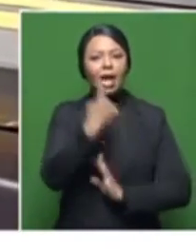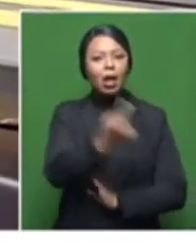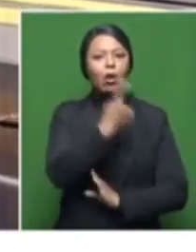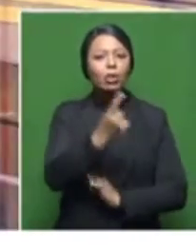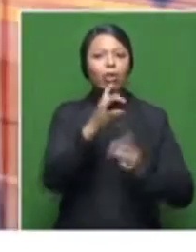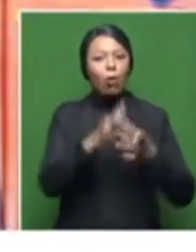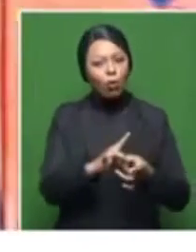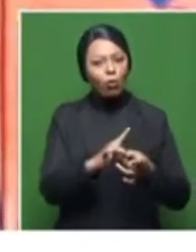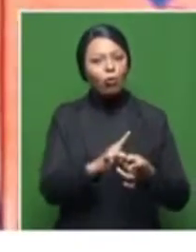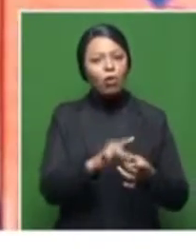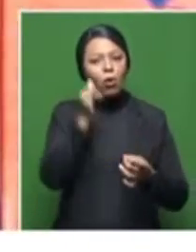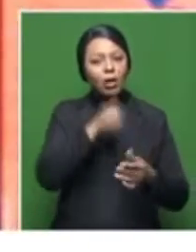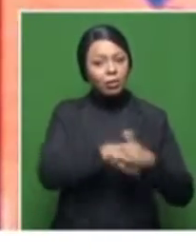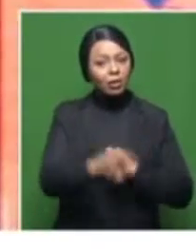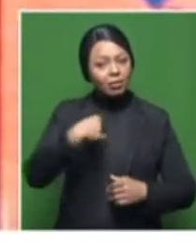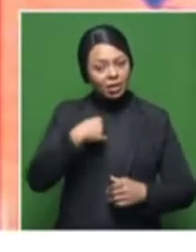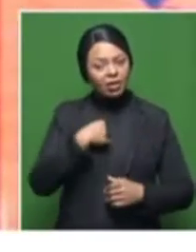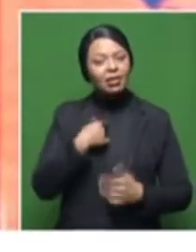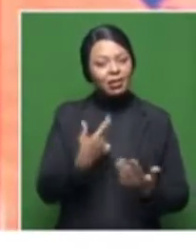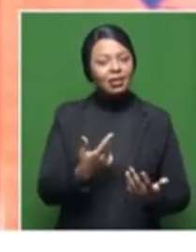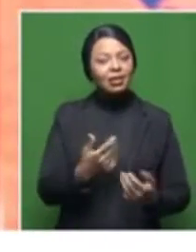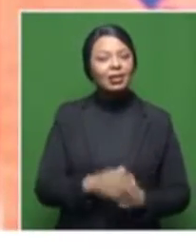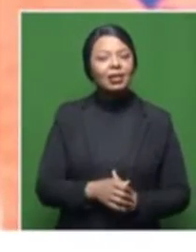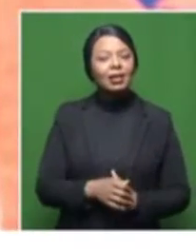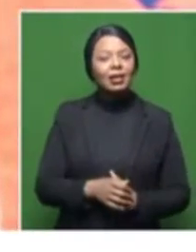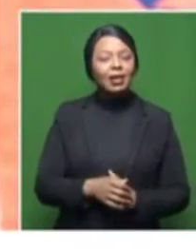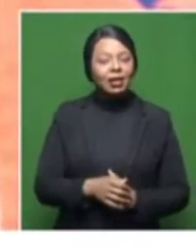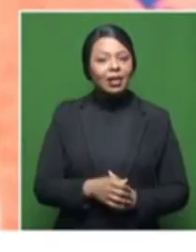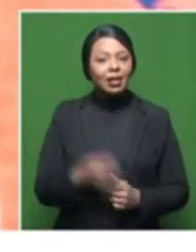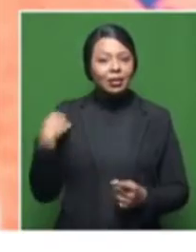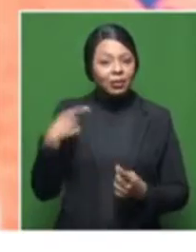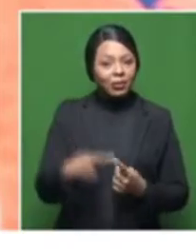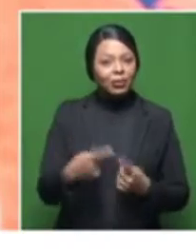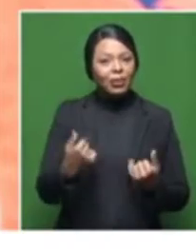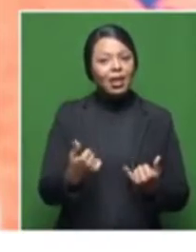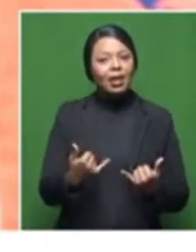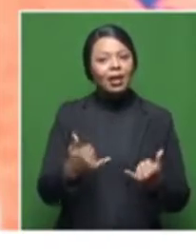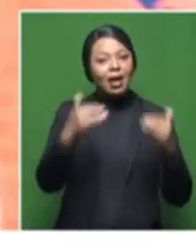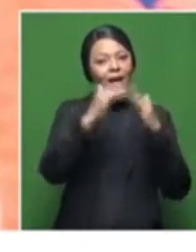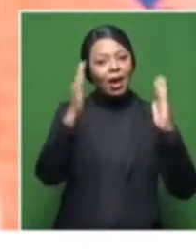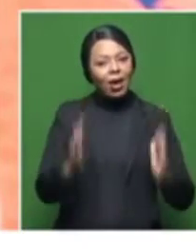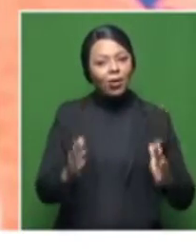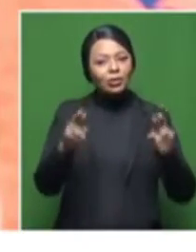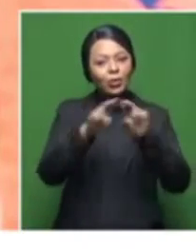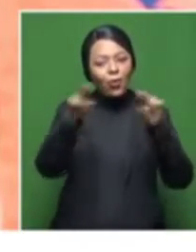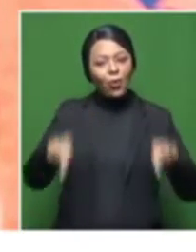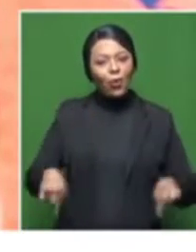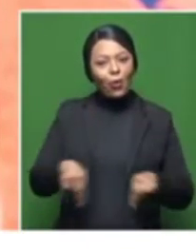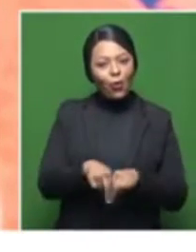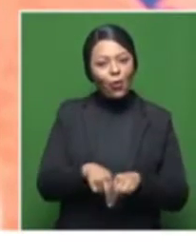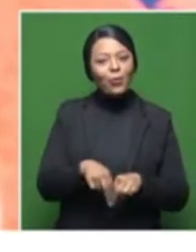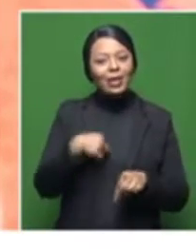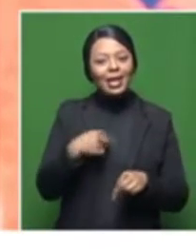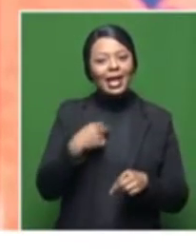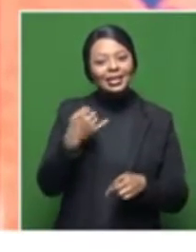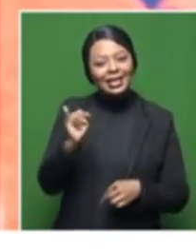home. And in the very same house, to this day, I still dream in the same room that I was born in. Really? I promise